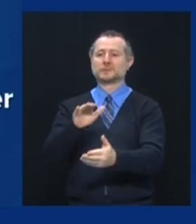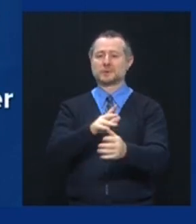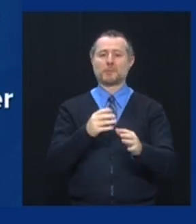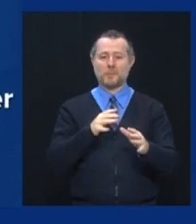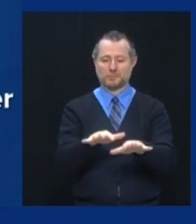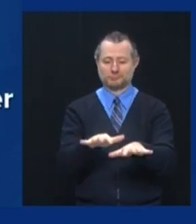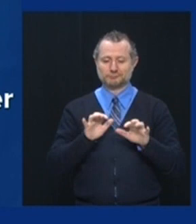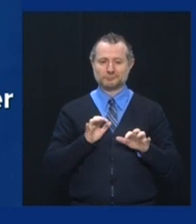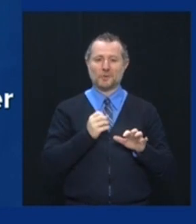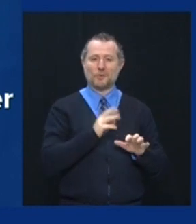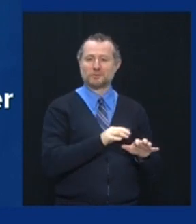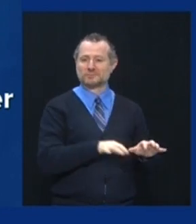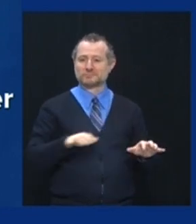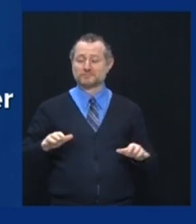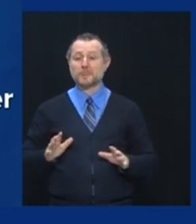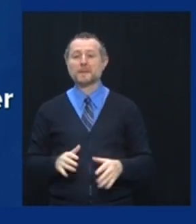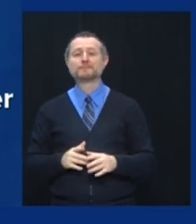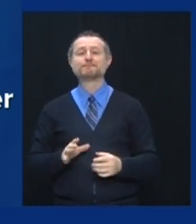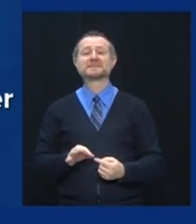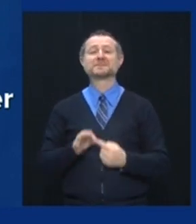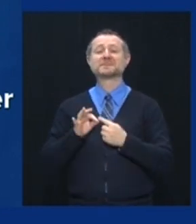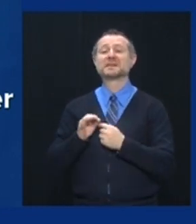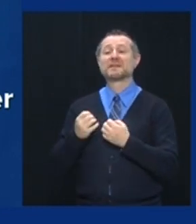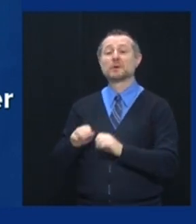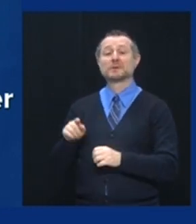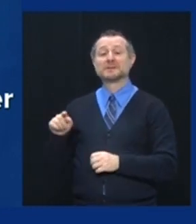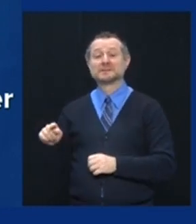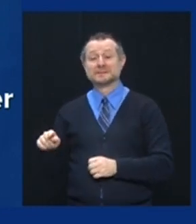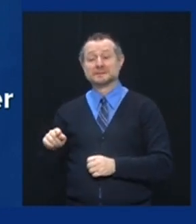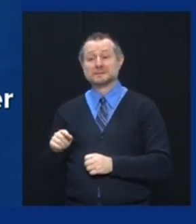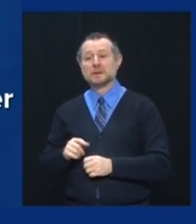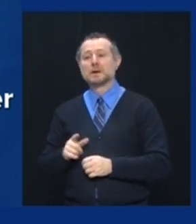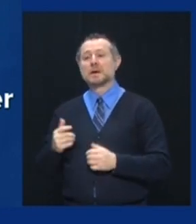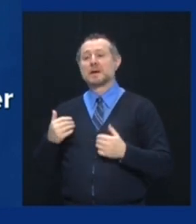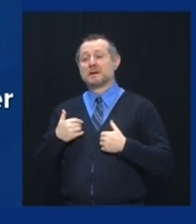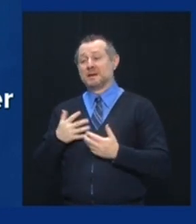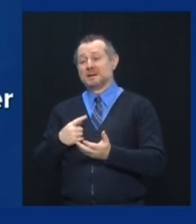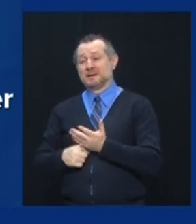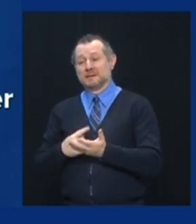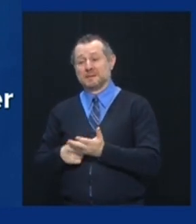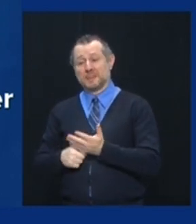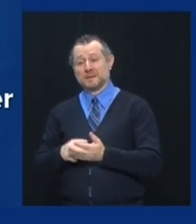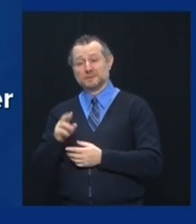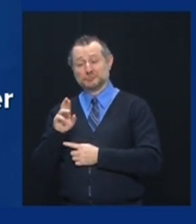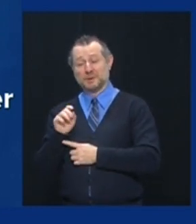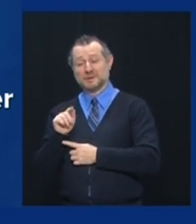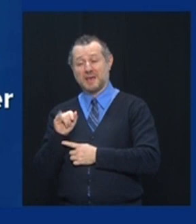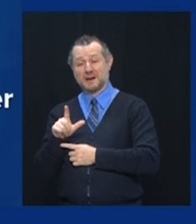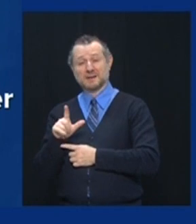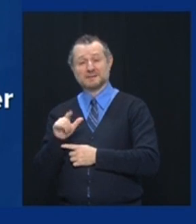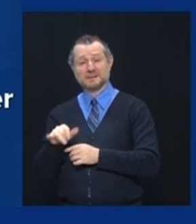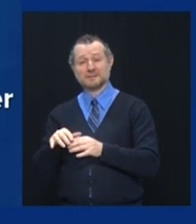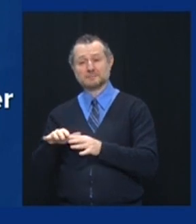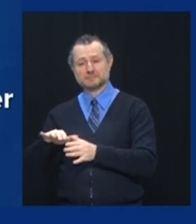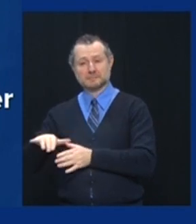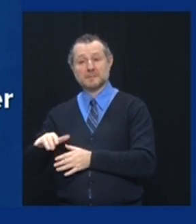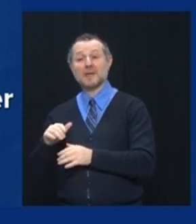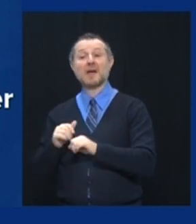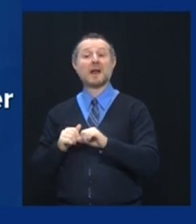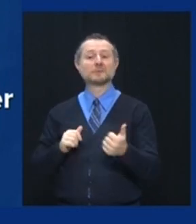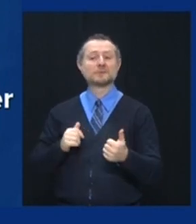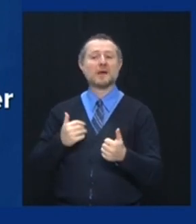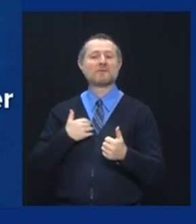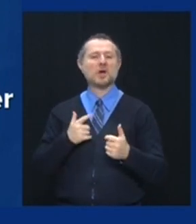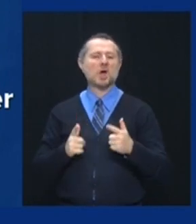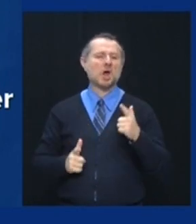On the special efforts, on top of this retail system, you're then going to have large state sites that